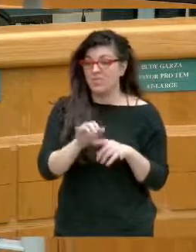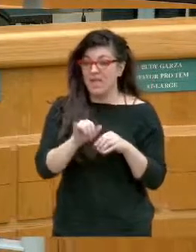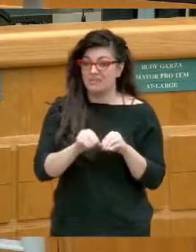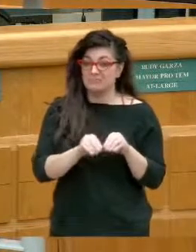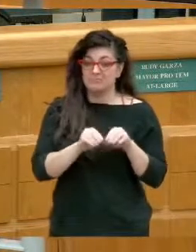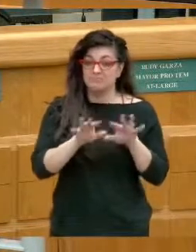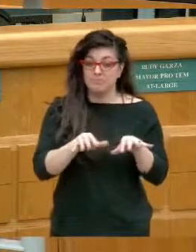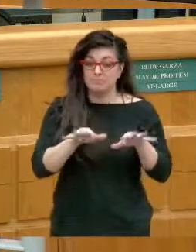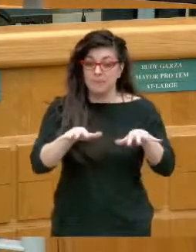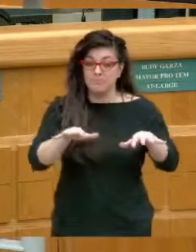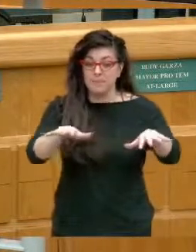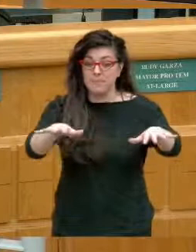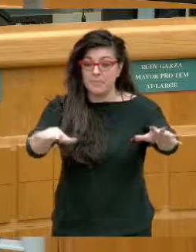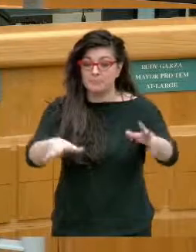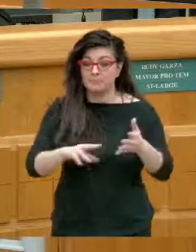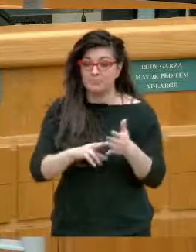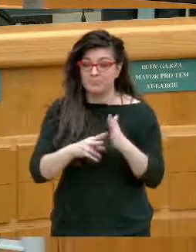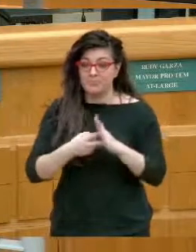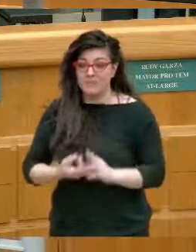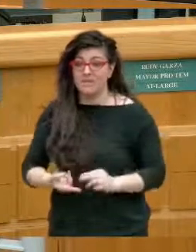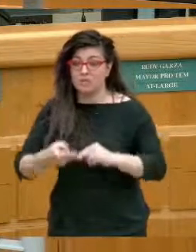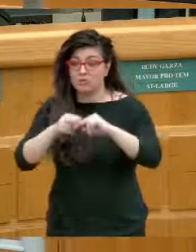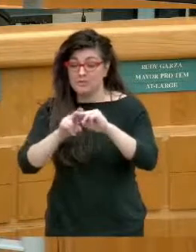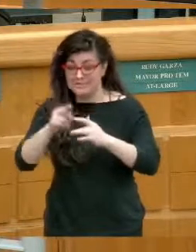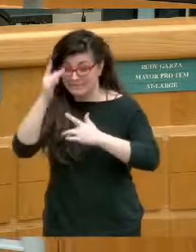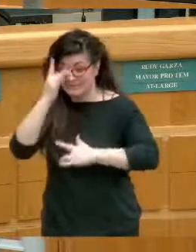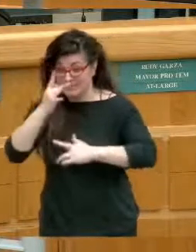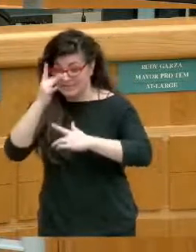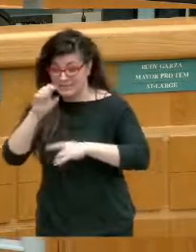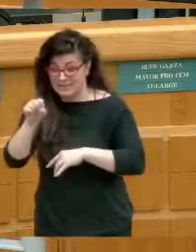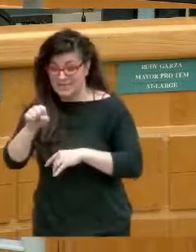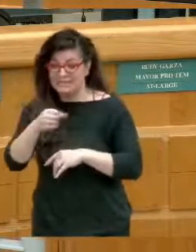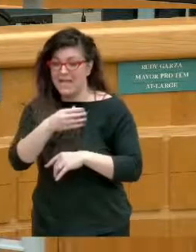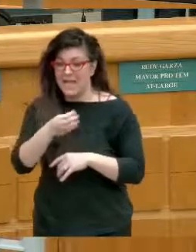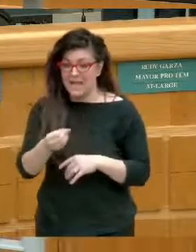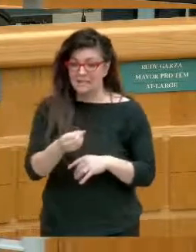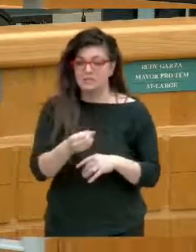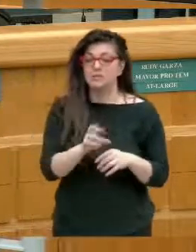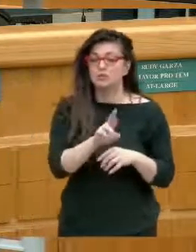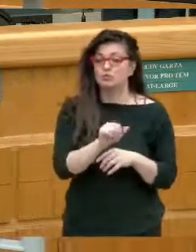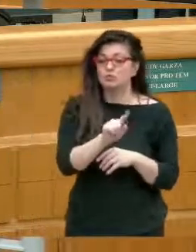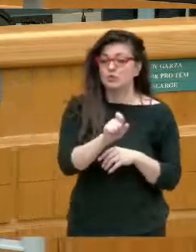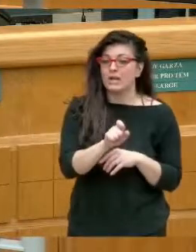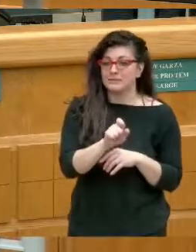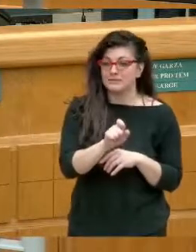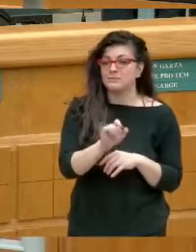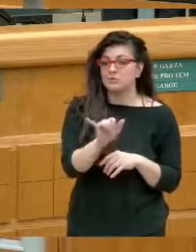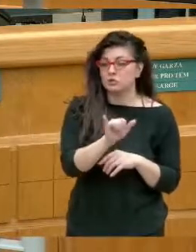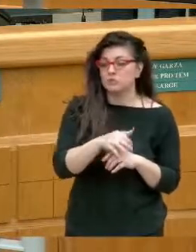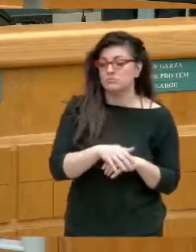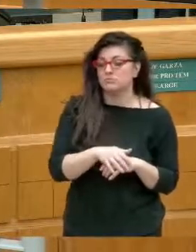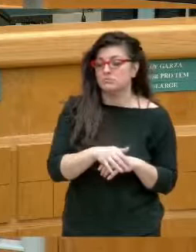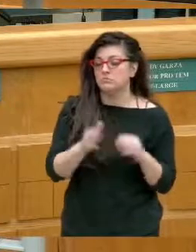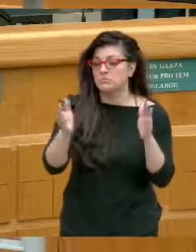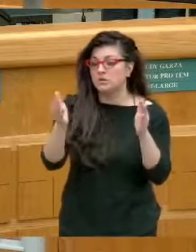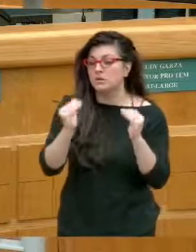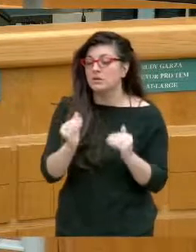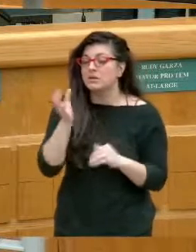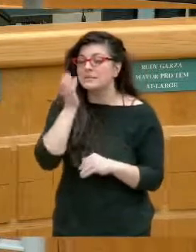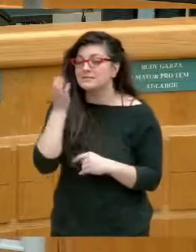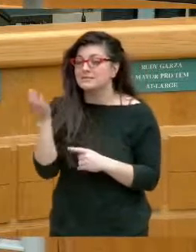numbers of cases are not just increasing numbers of cases, but increases in the rate of the number of cases. Cell phone data,